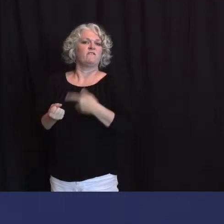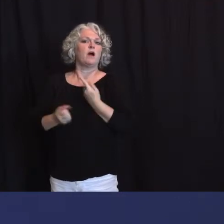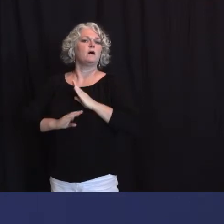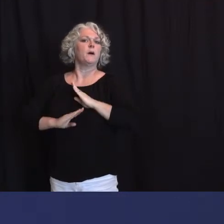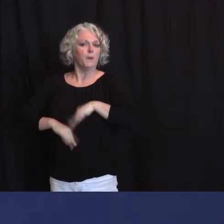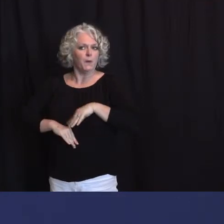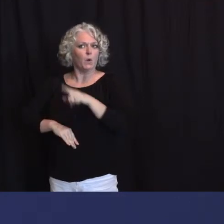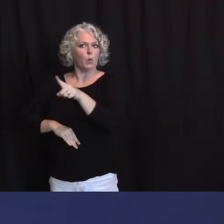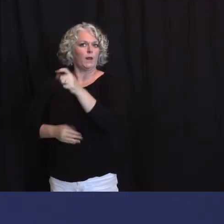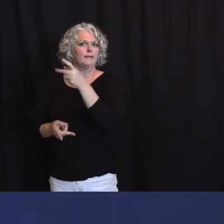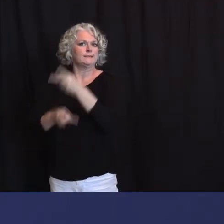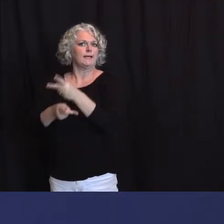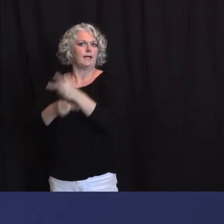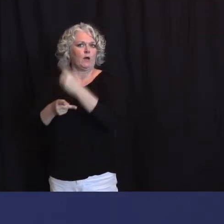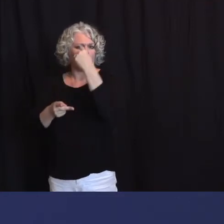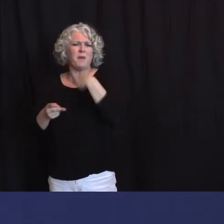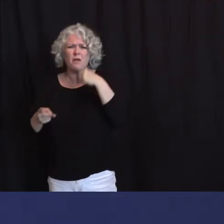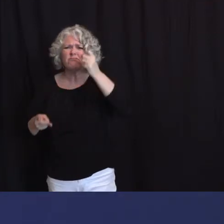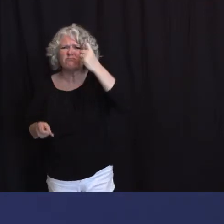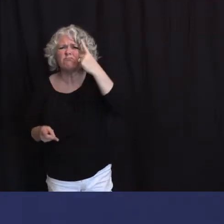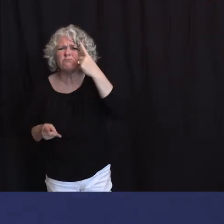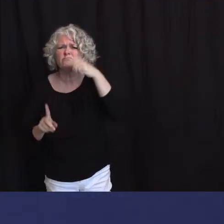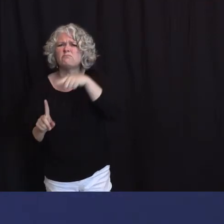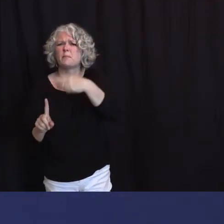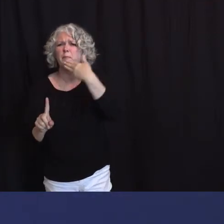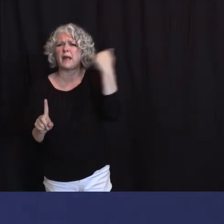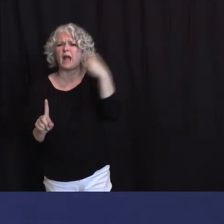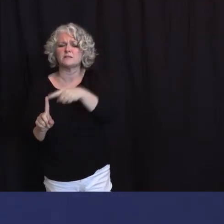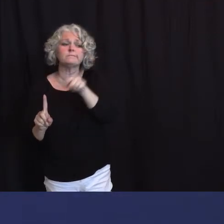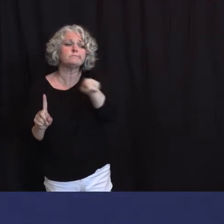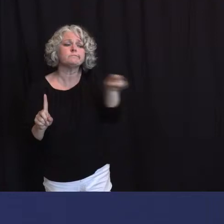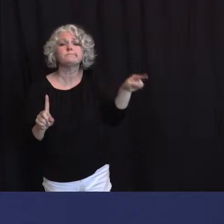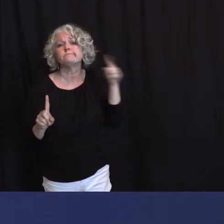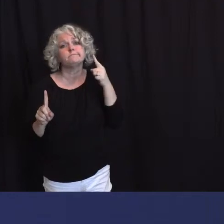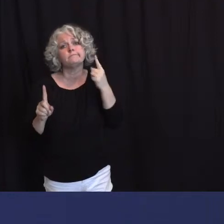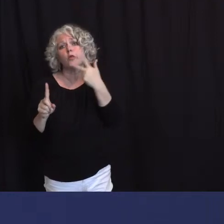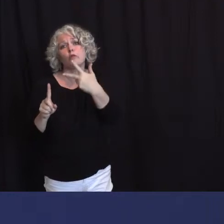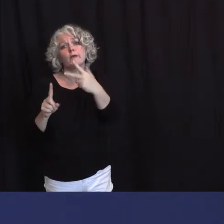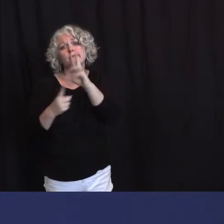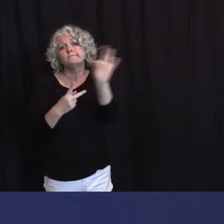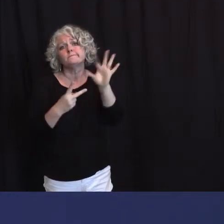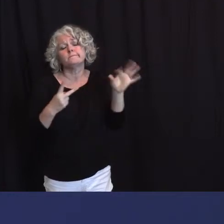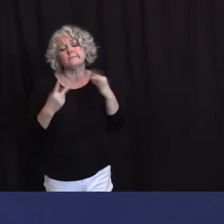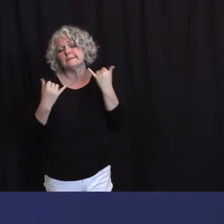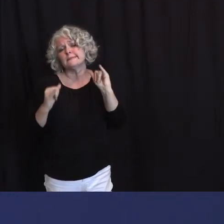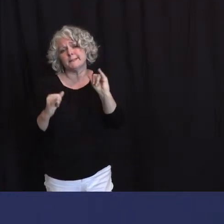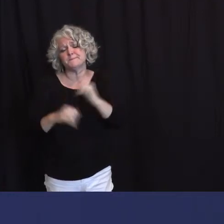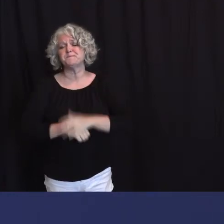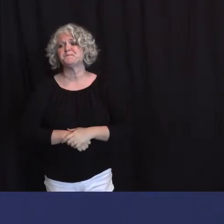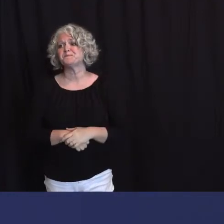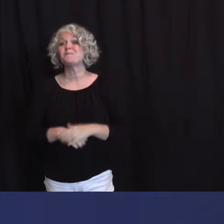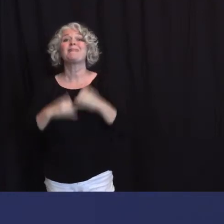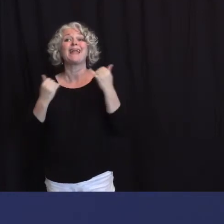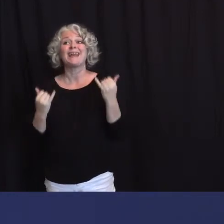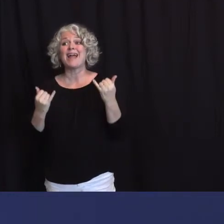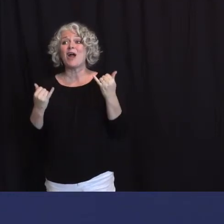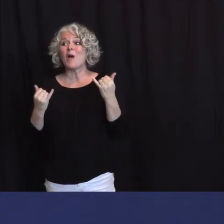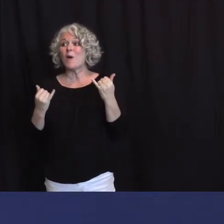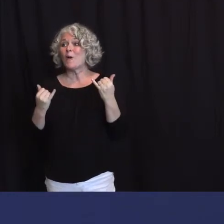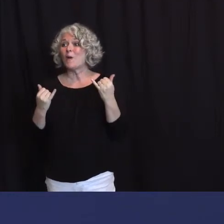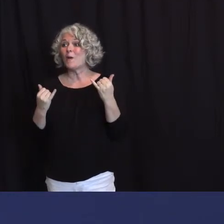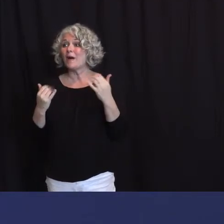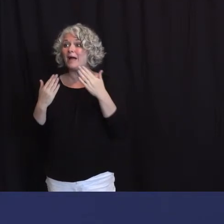later. Thank you. So, Judy, Tina, thank you all, as always. Pat, Paramel.